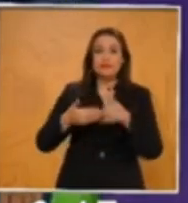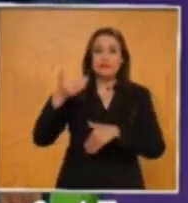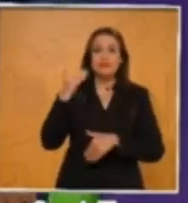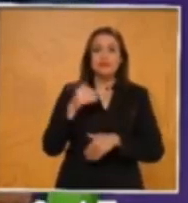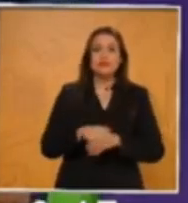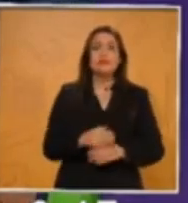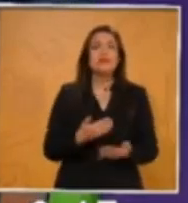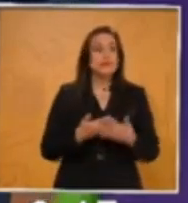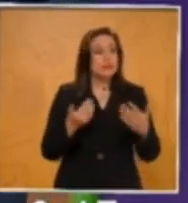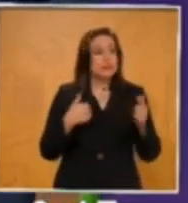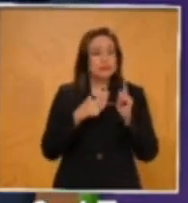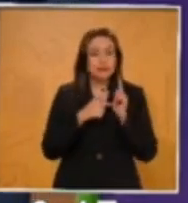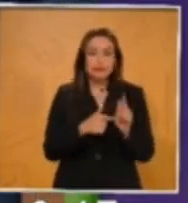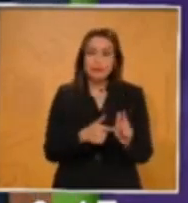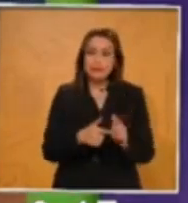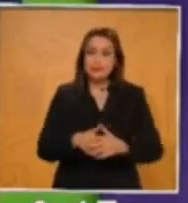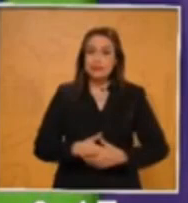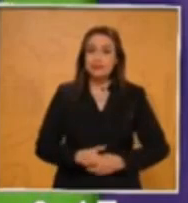continue.